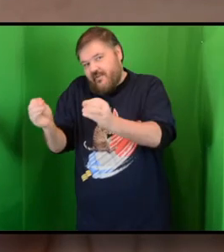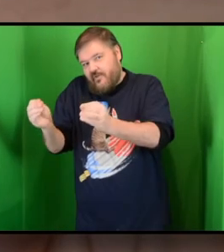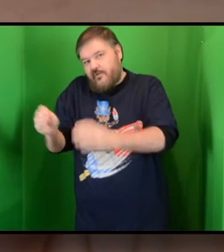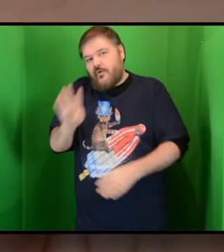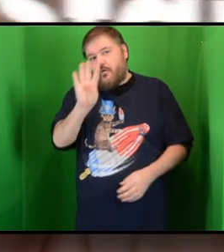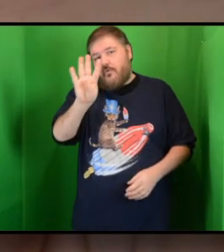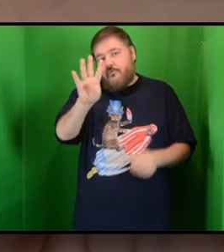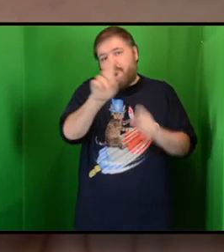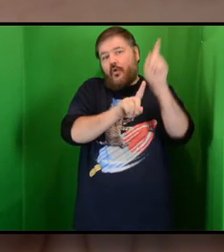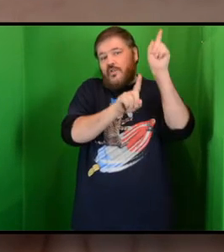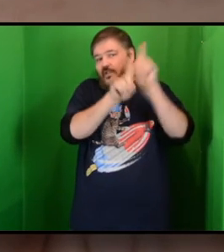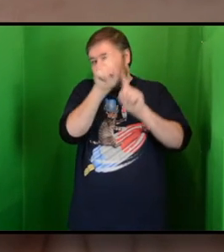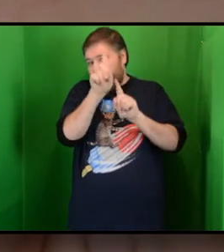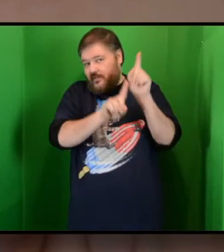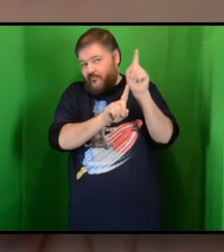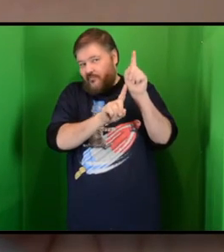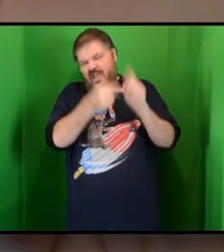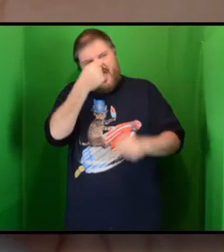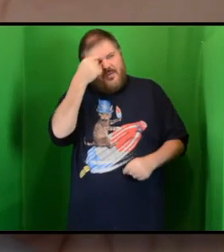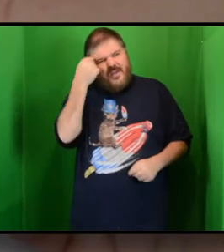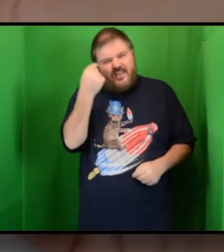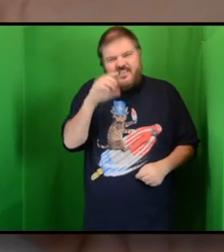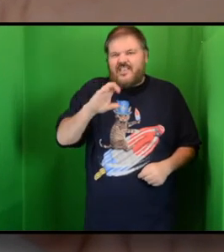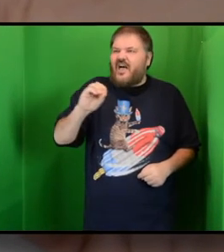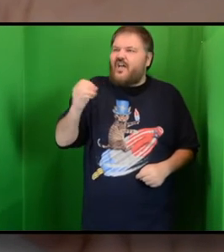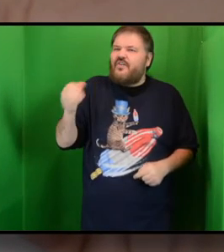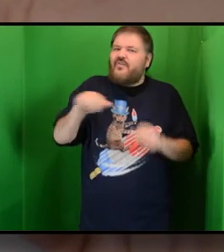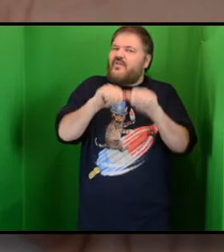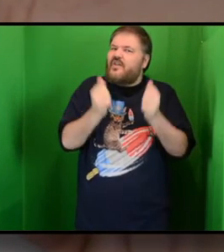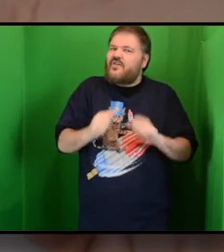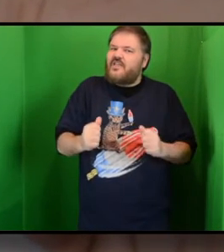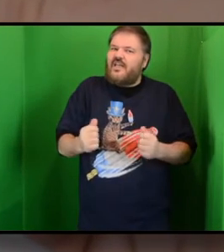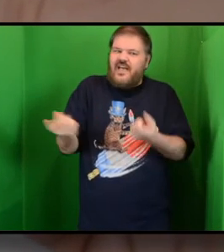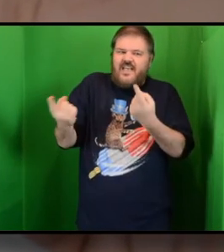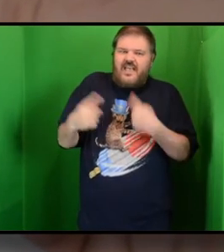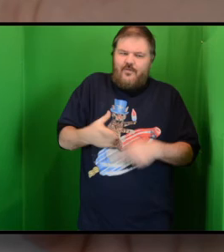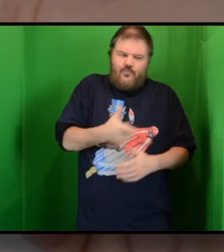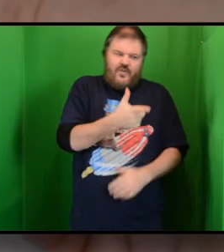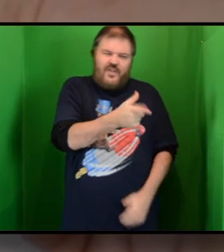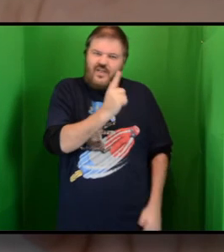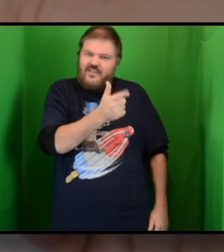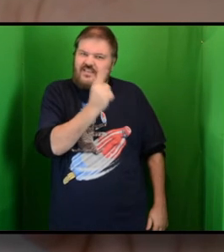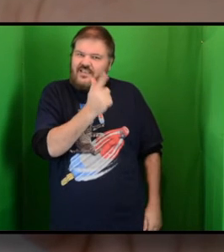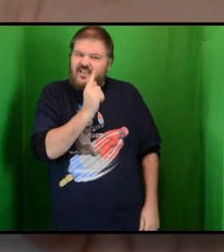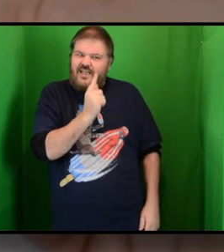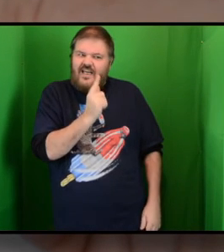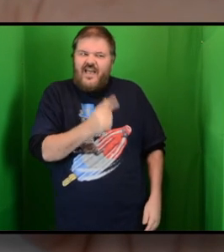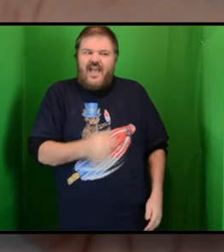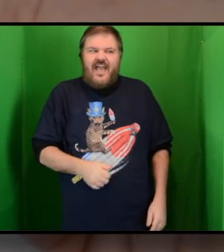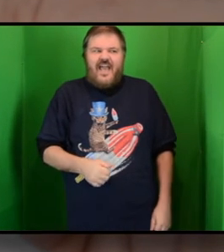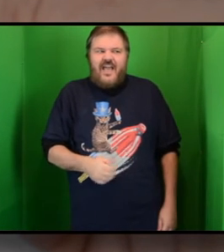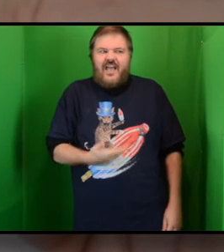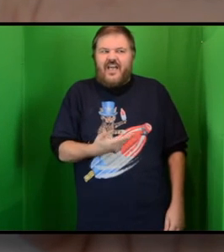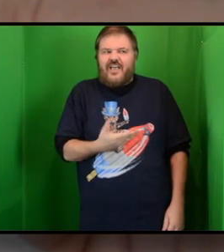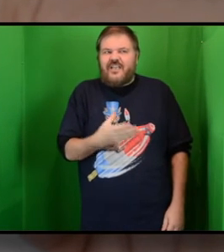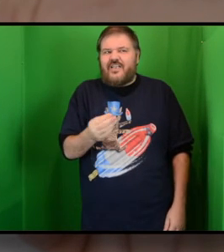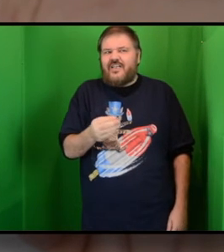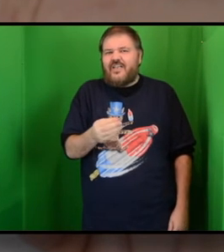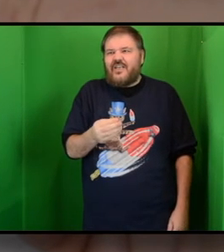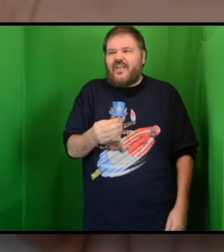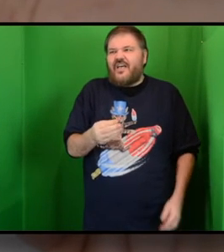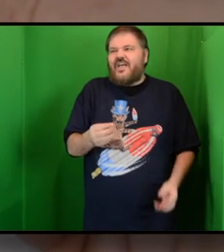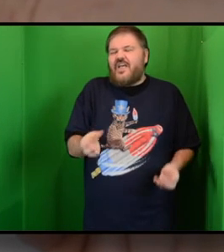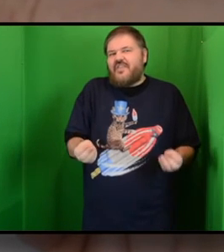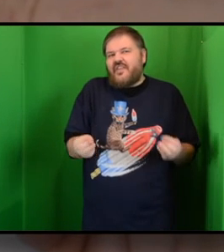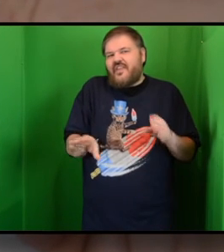the blades, I give it 4 stars. Because they could have just handed these, they could have just continued with the guns. They could have handed